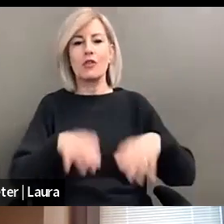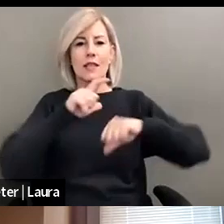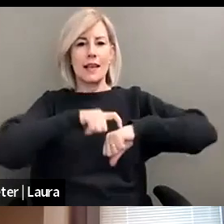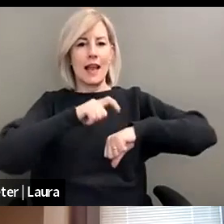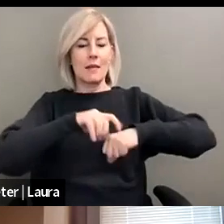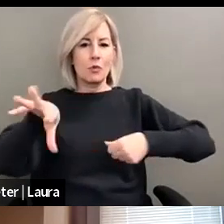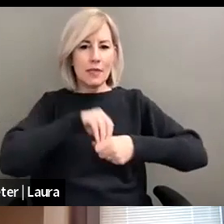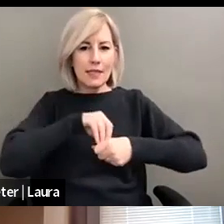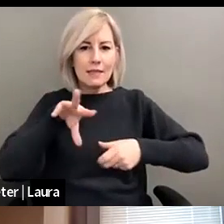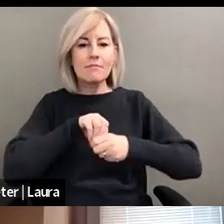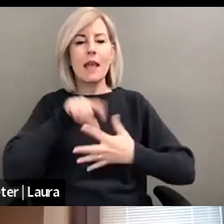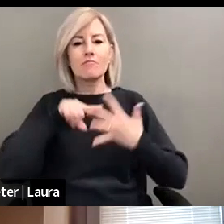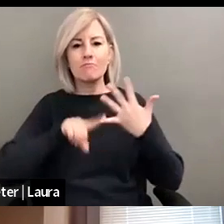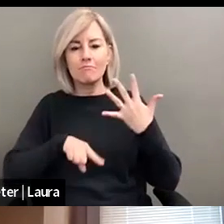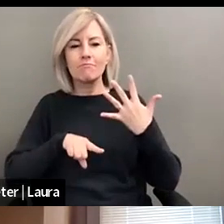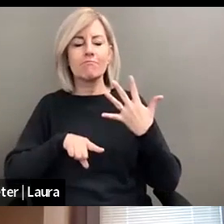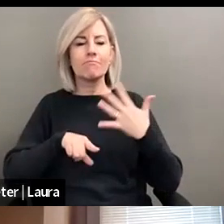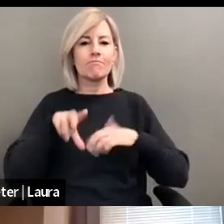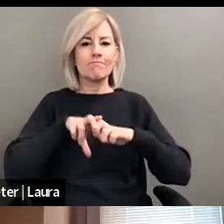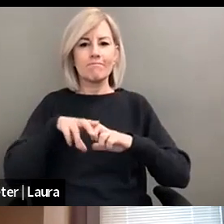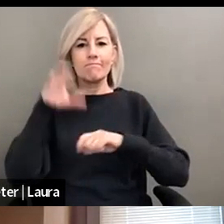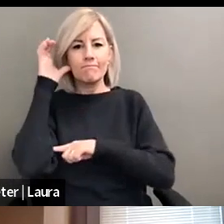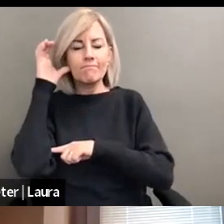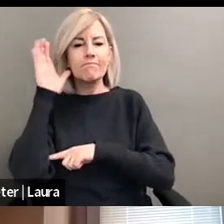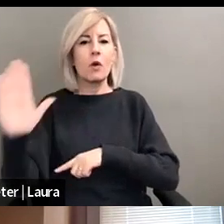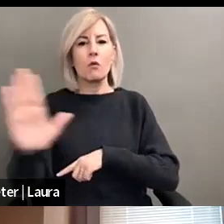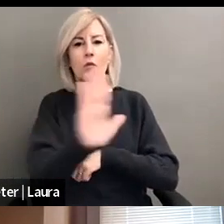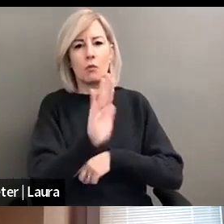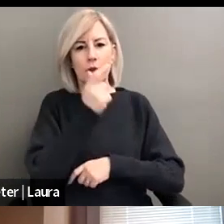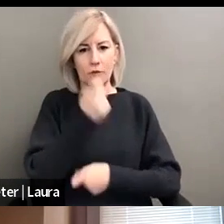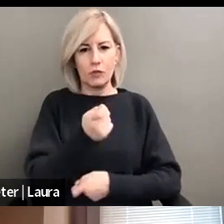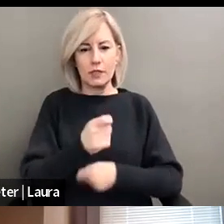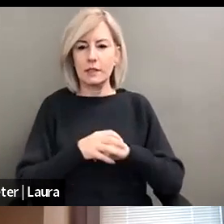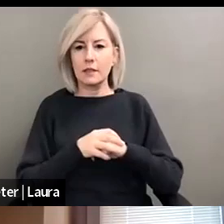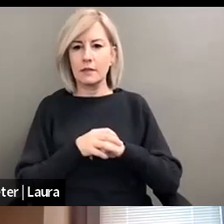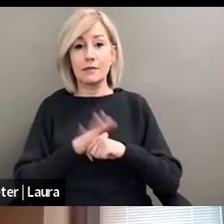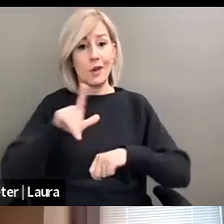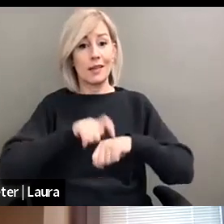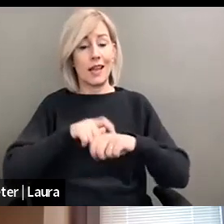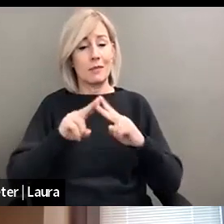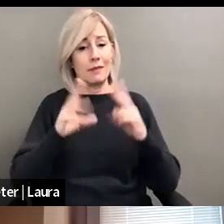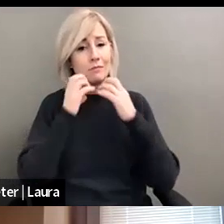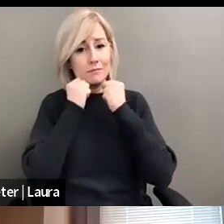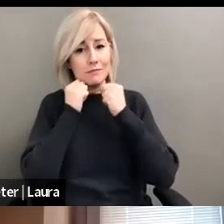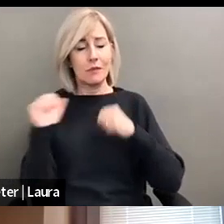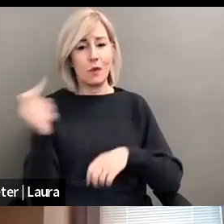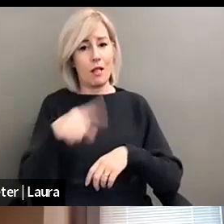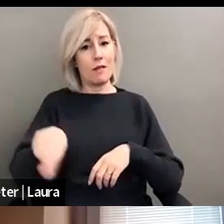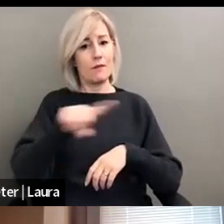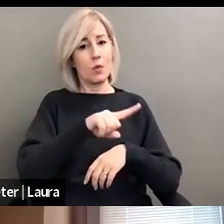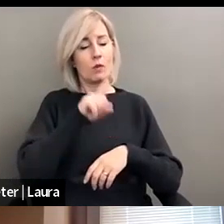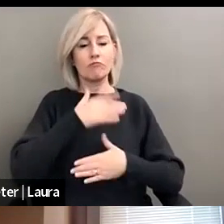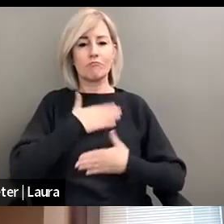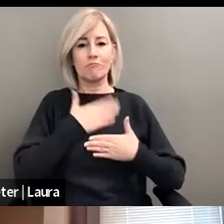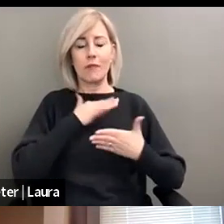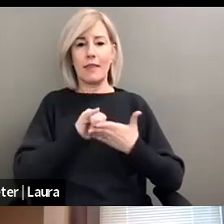participate and to listen, and for your interest. Your time is valuable, all of you, and we're grateful you chose